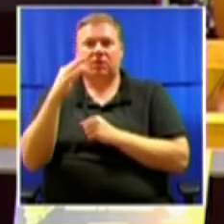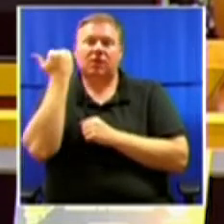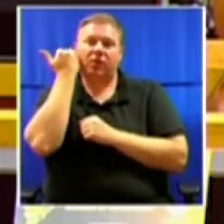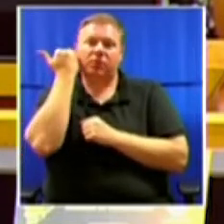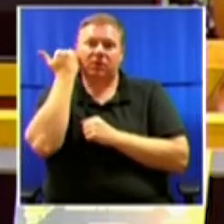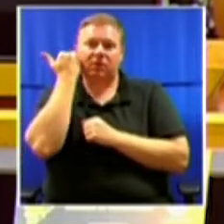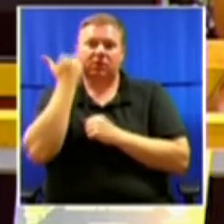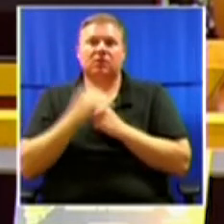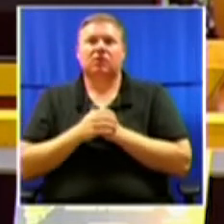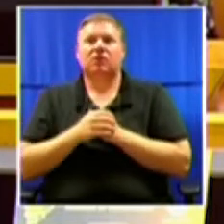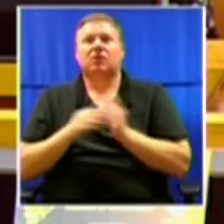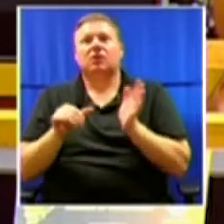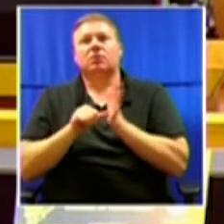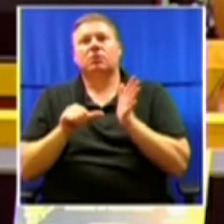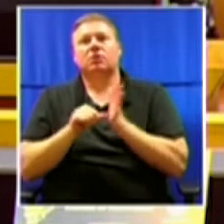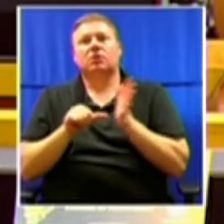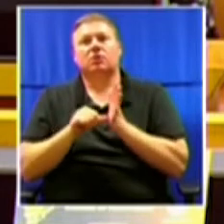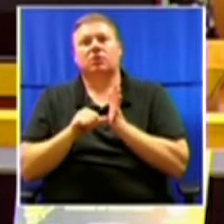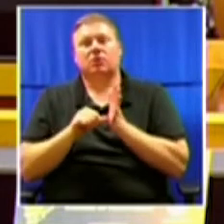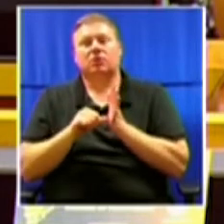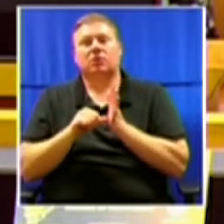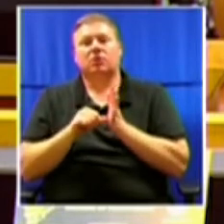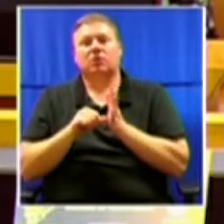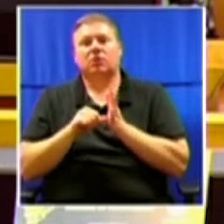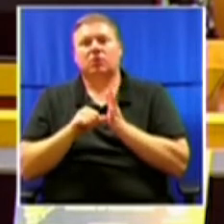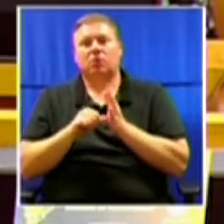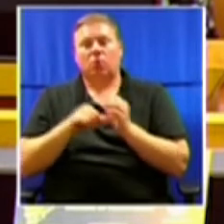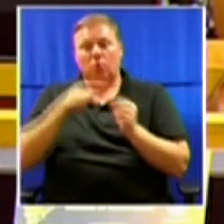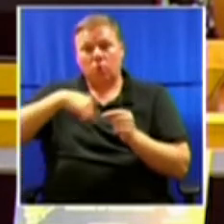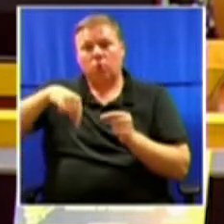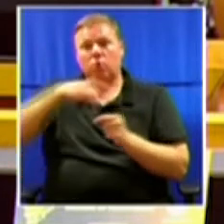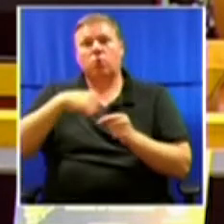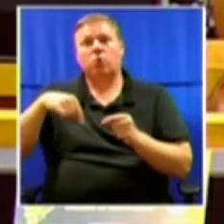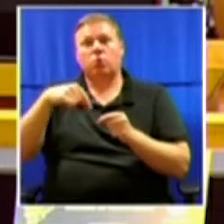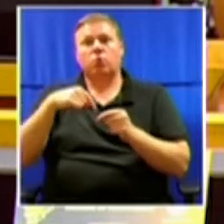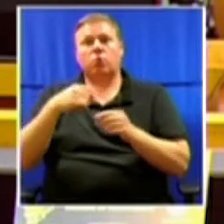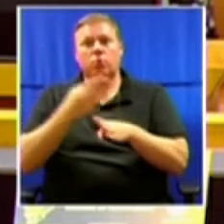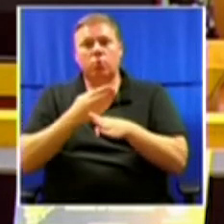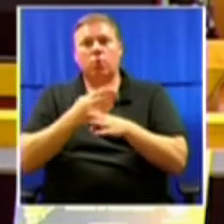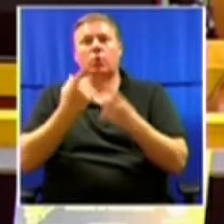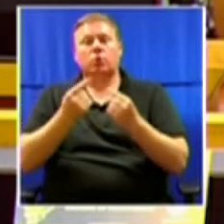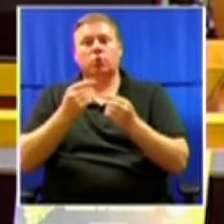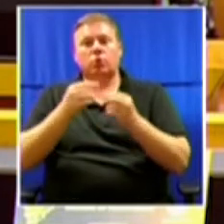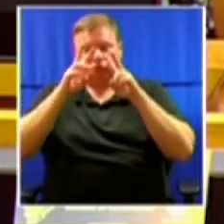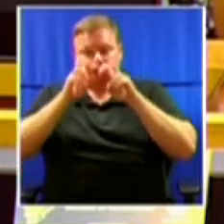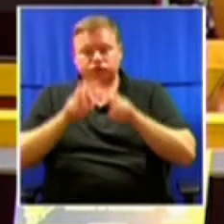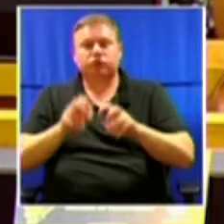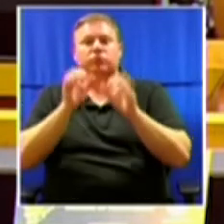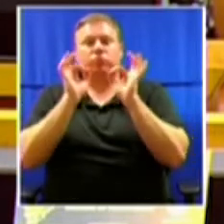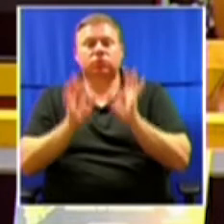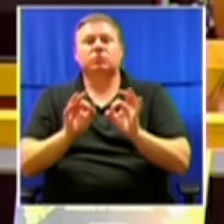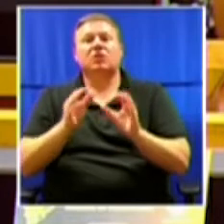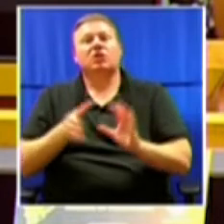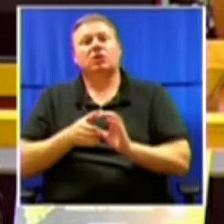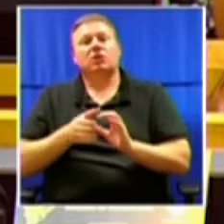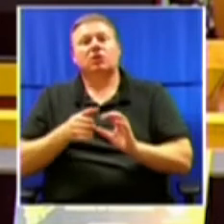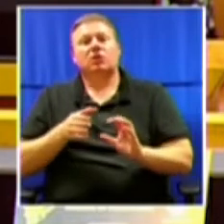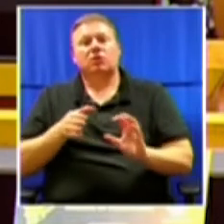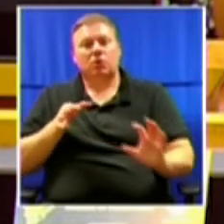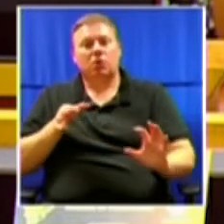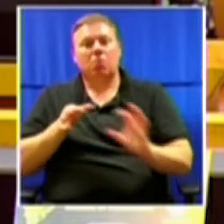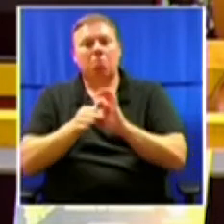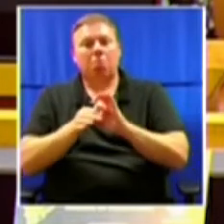that any new due diligence will include a strengthening of partnership as it relates to